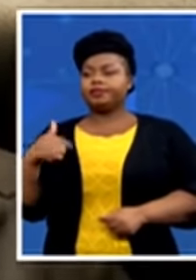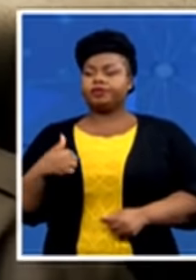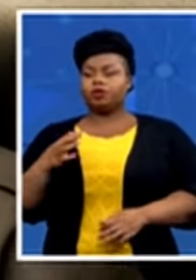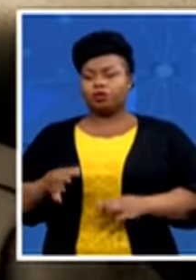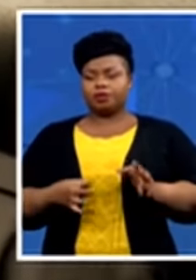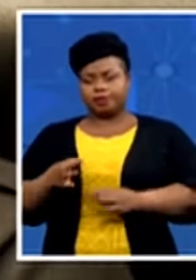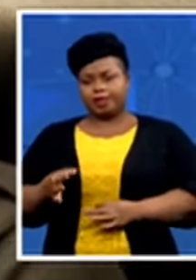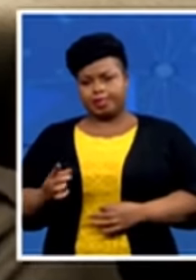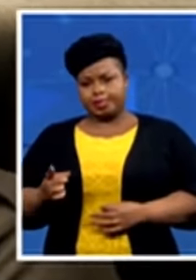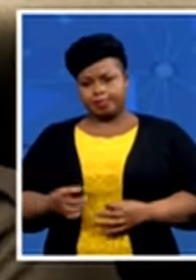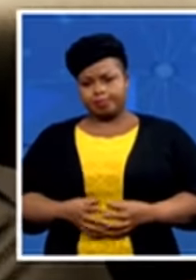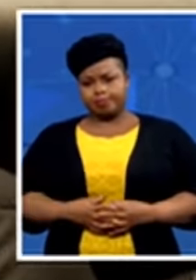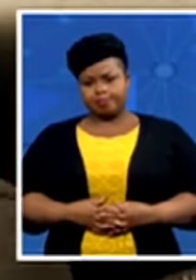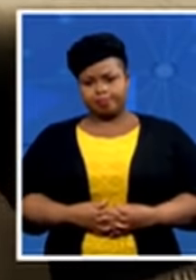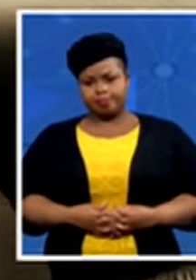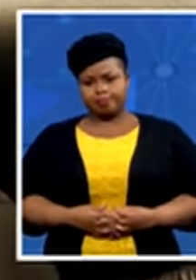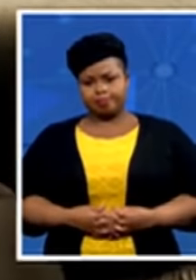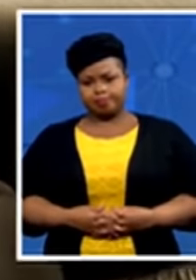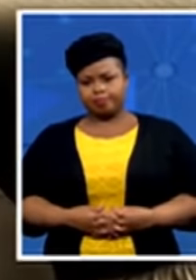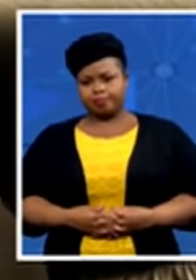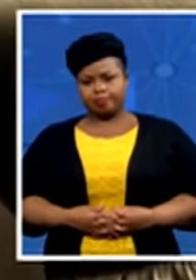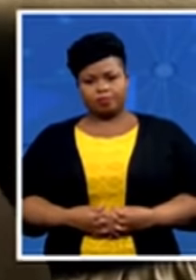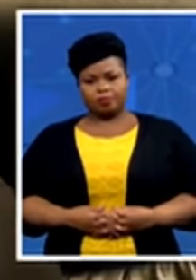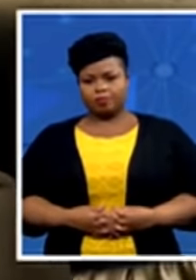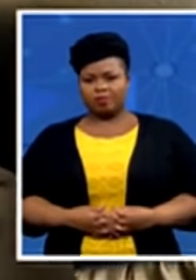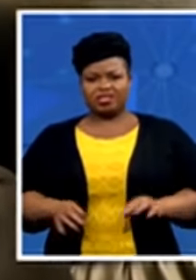it is not the collapse of the system.